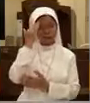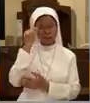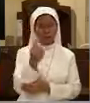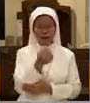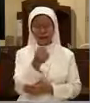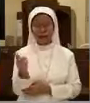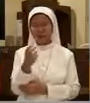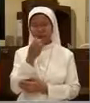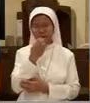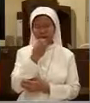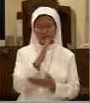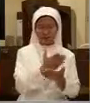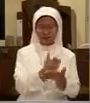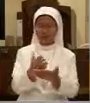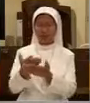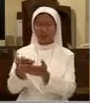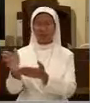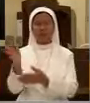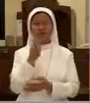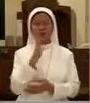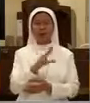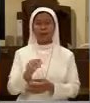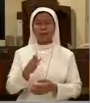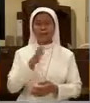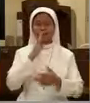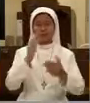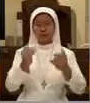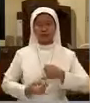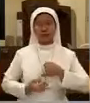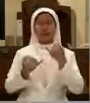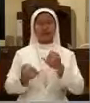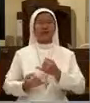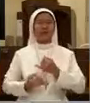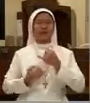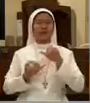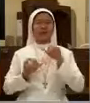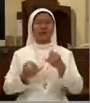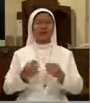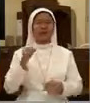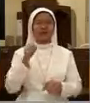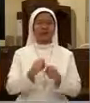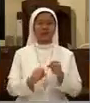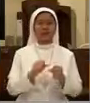Magmerienda kayo, sharing, joy. Para hindi lahat